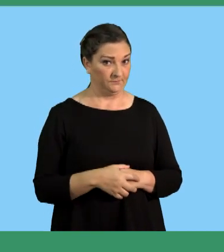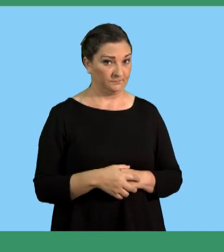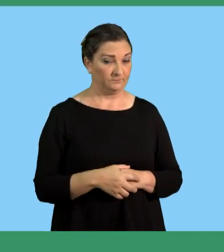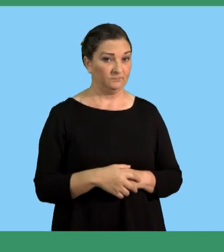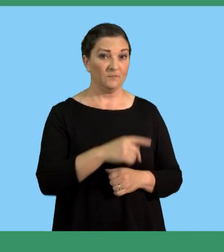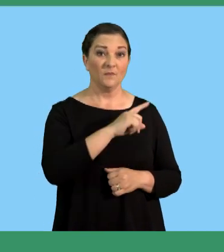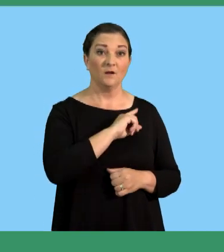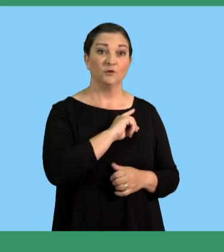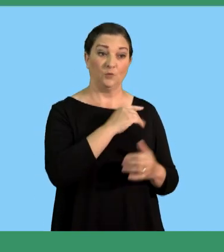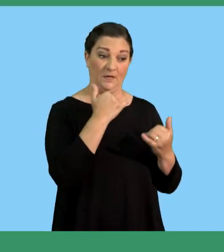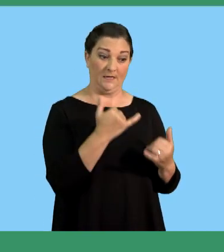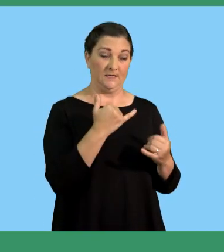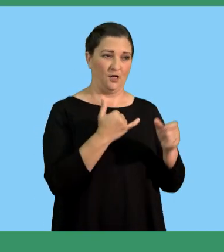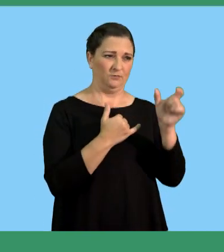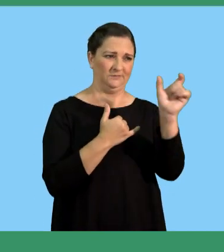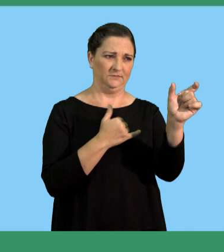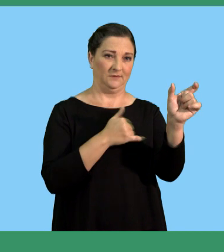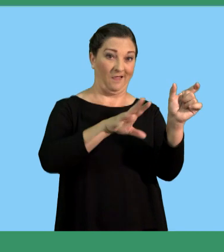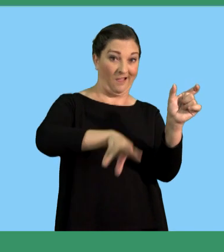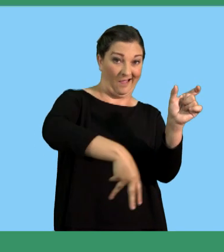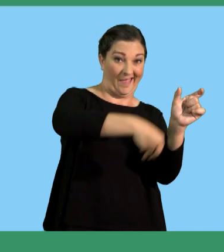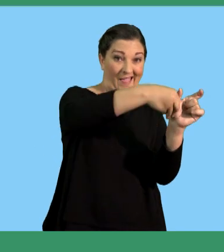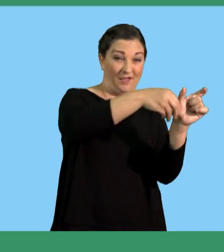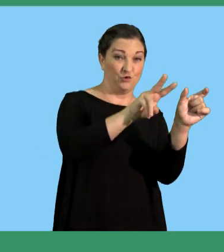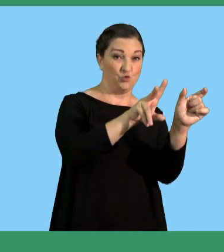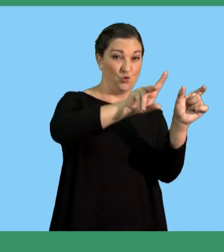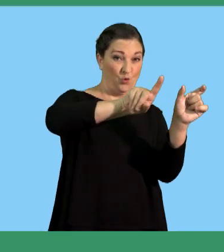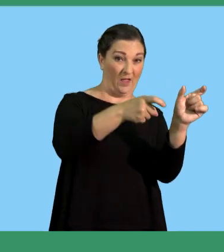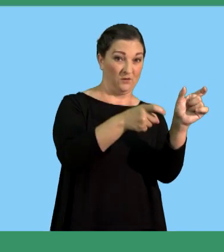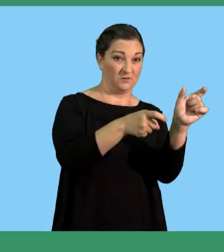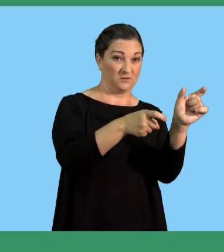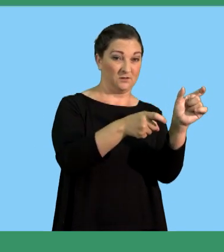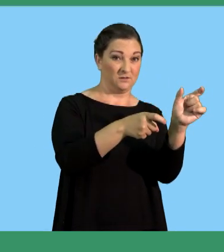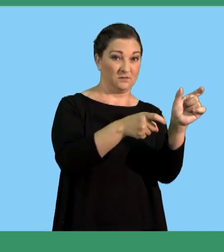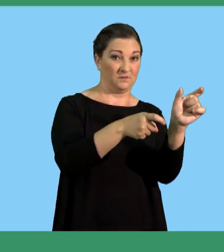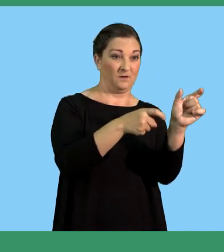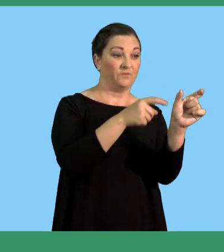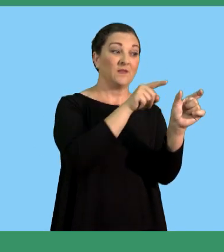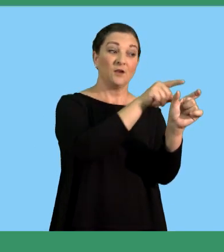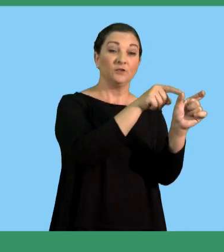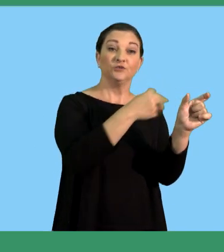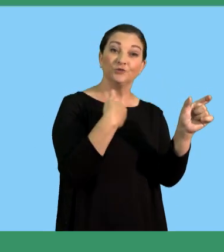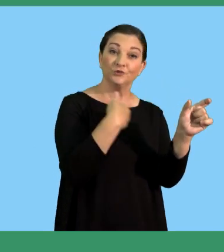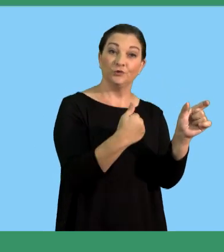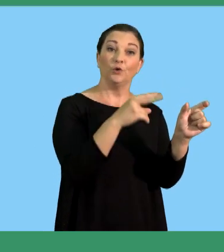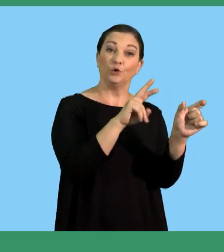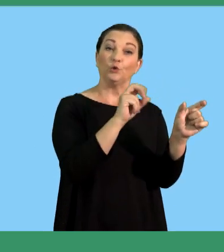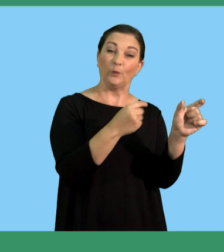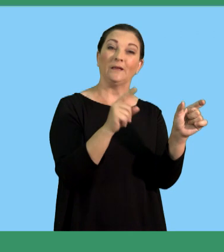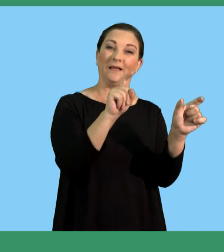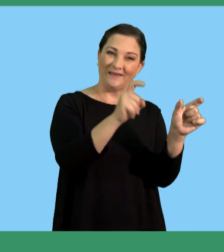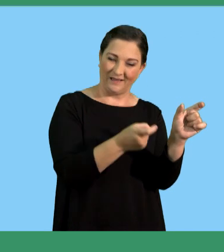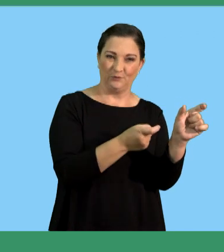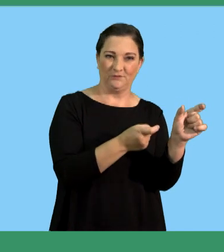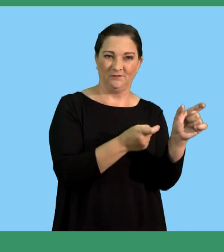2,000. So this is to say the 2,000 will not be added into the original amount, which is